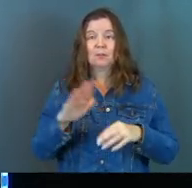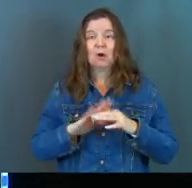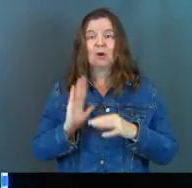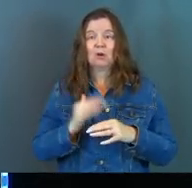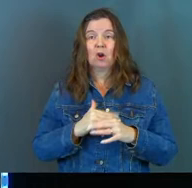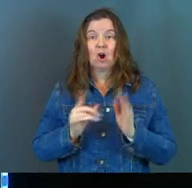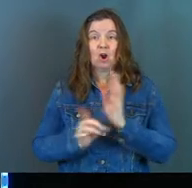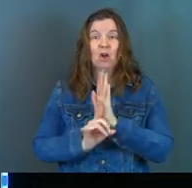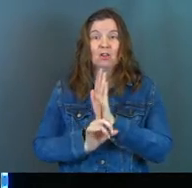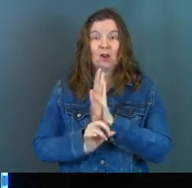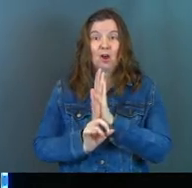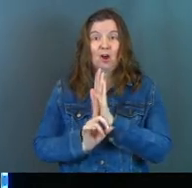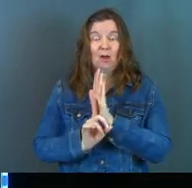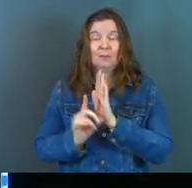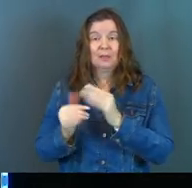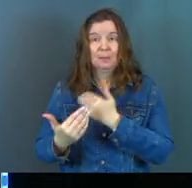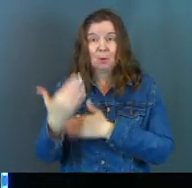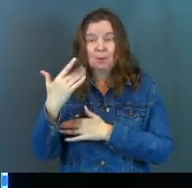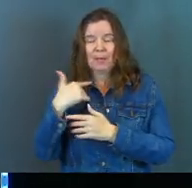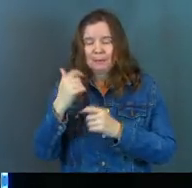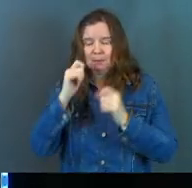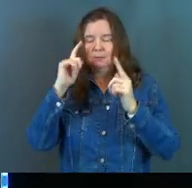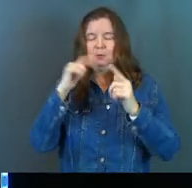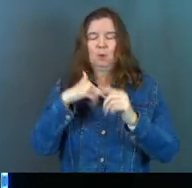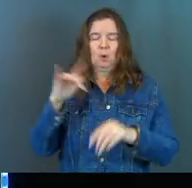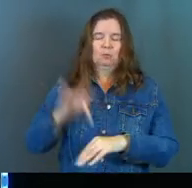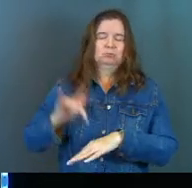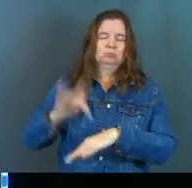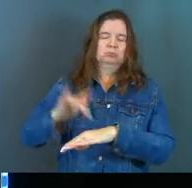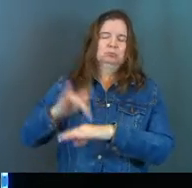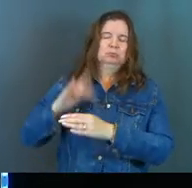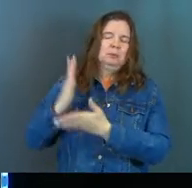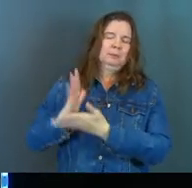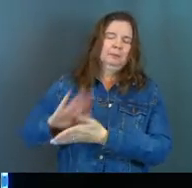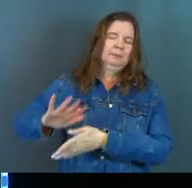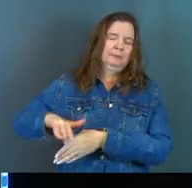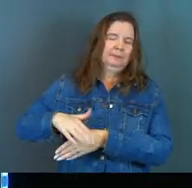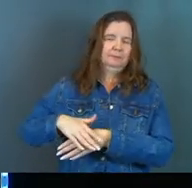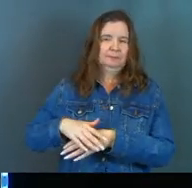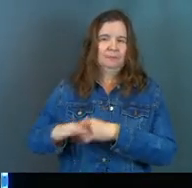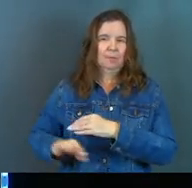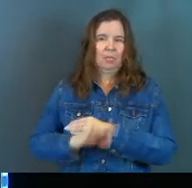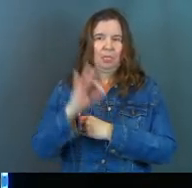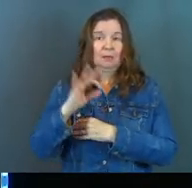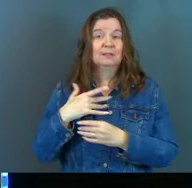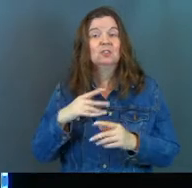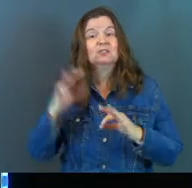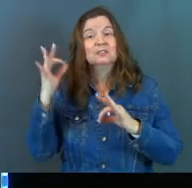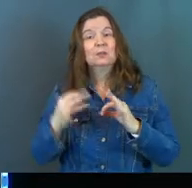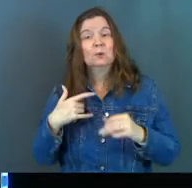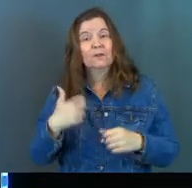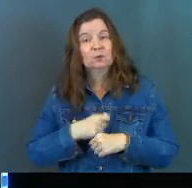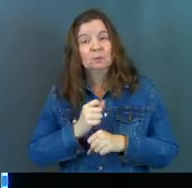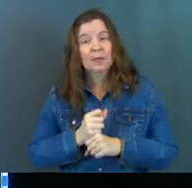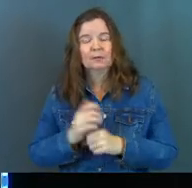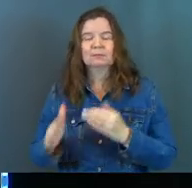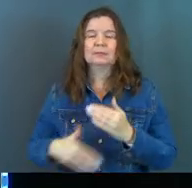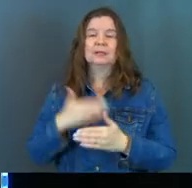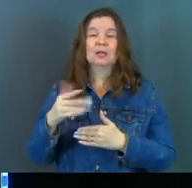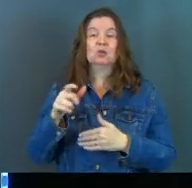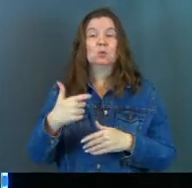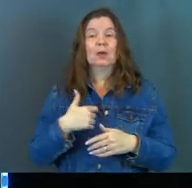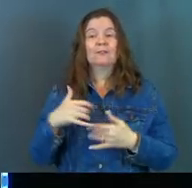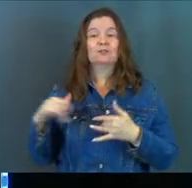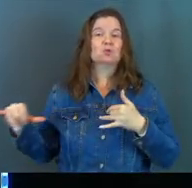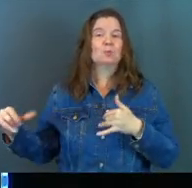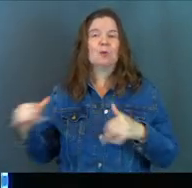on our alarm clock at home, maybe we won't hit snooze as much. These are the decisions that we have to make. Next, you